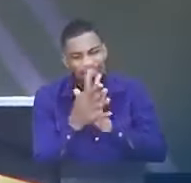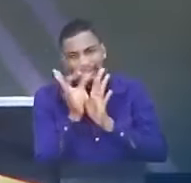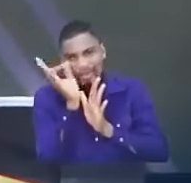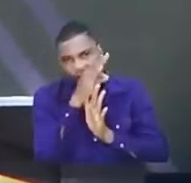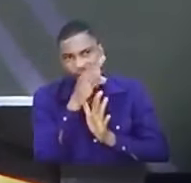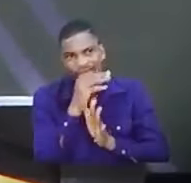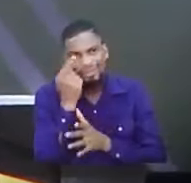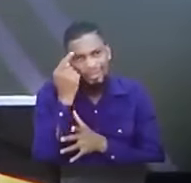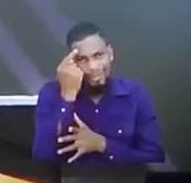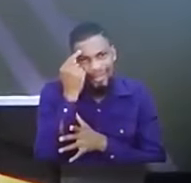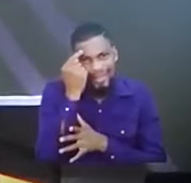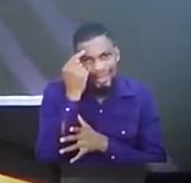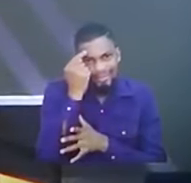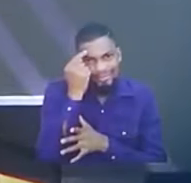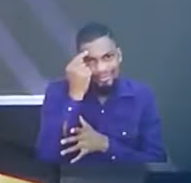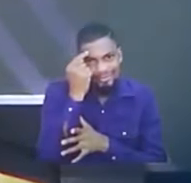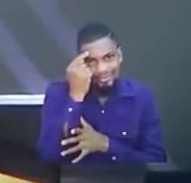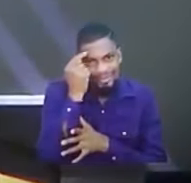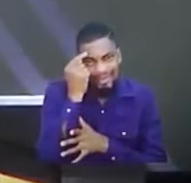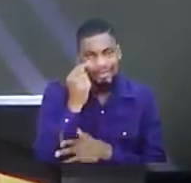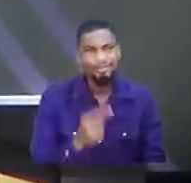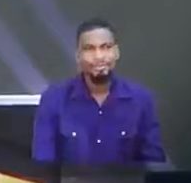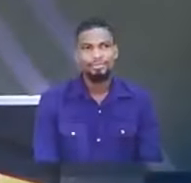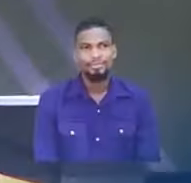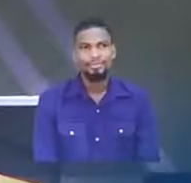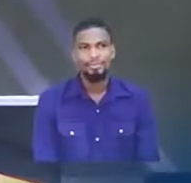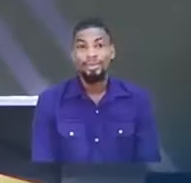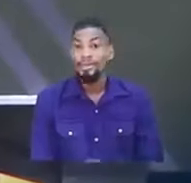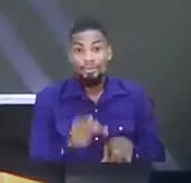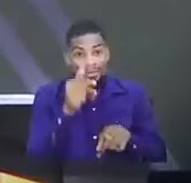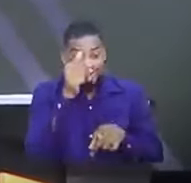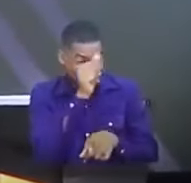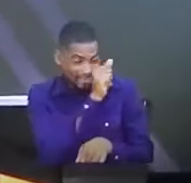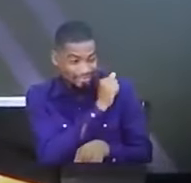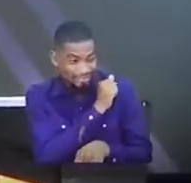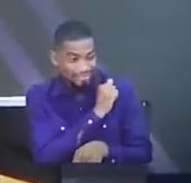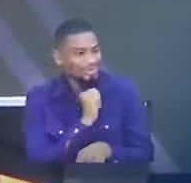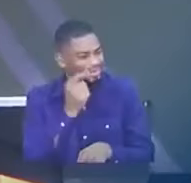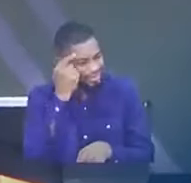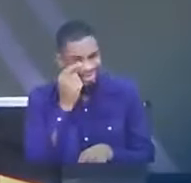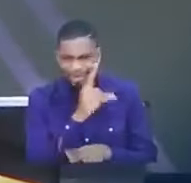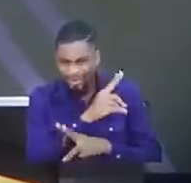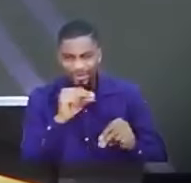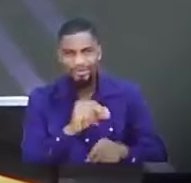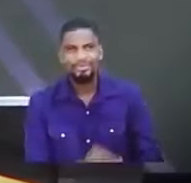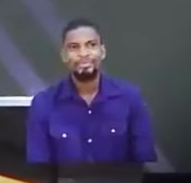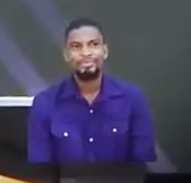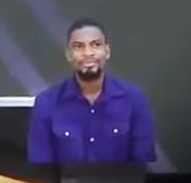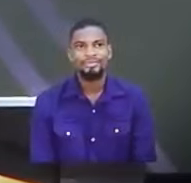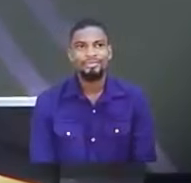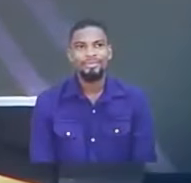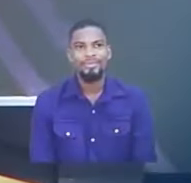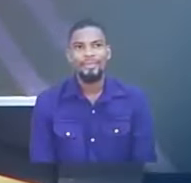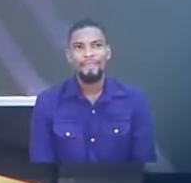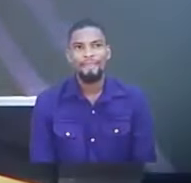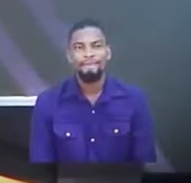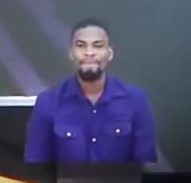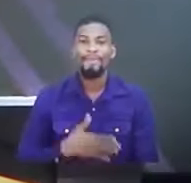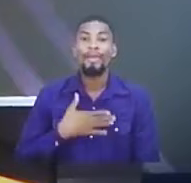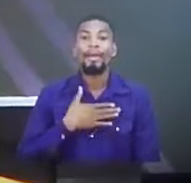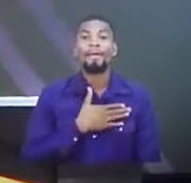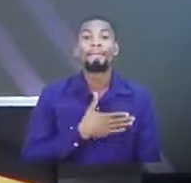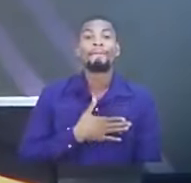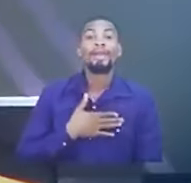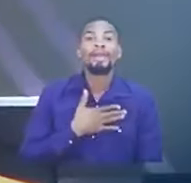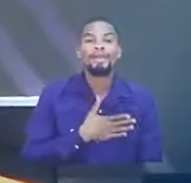So think. But this young man will not think. Let's see what happened. Please speak to the king. Now